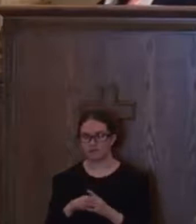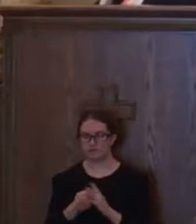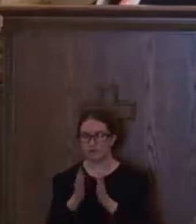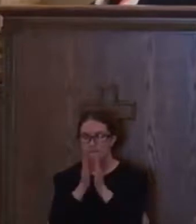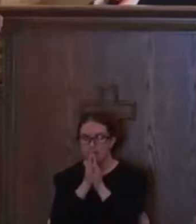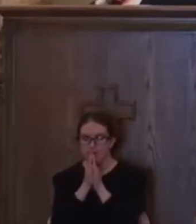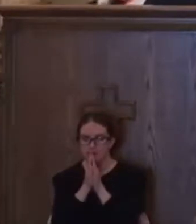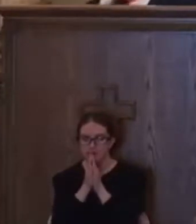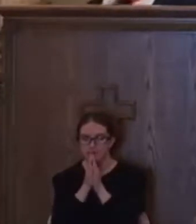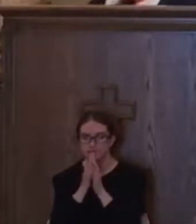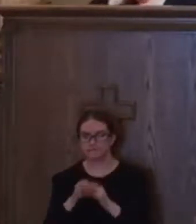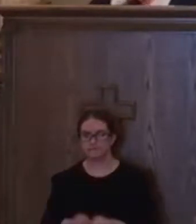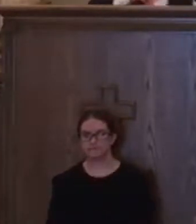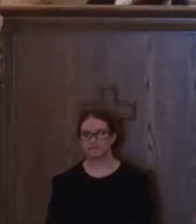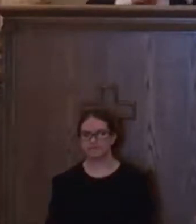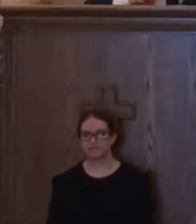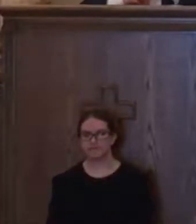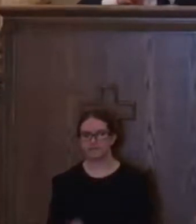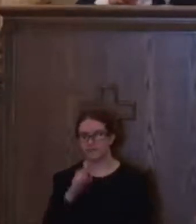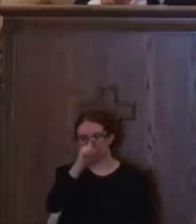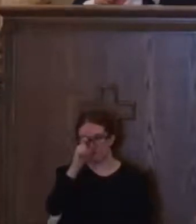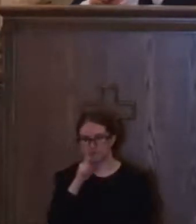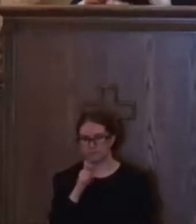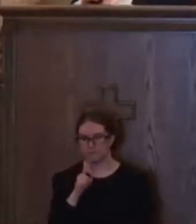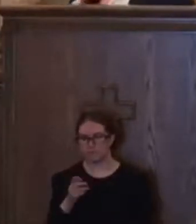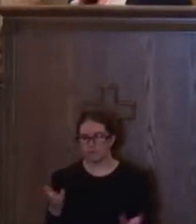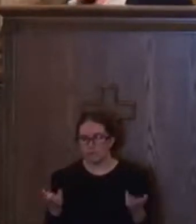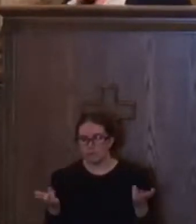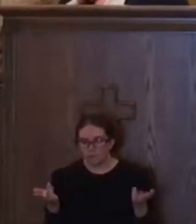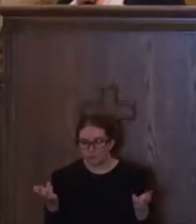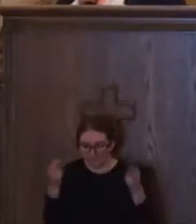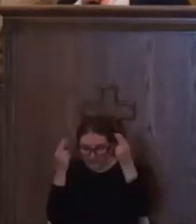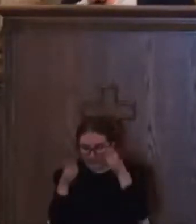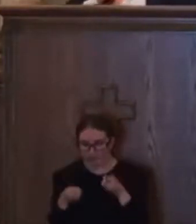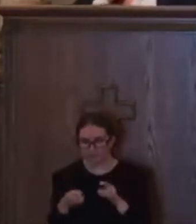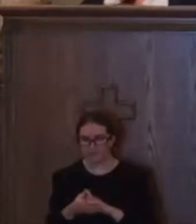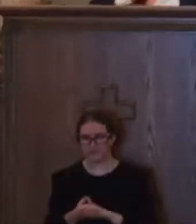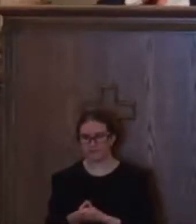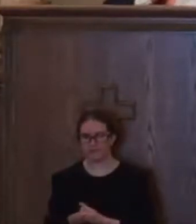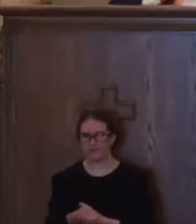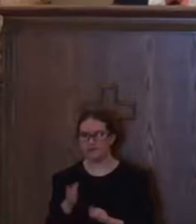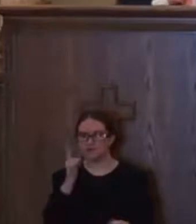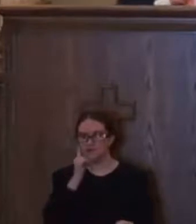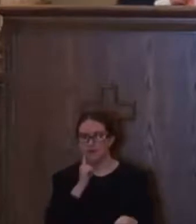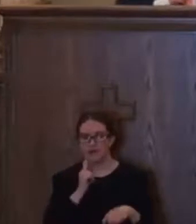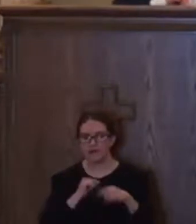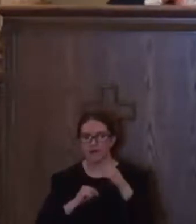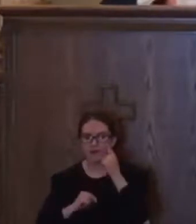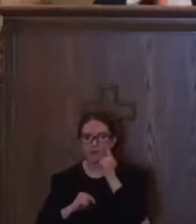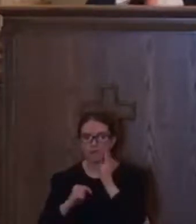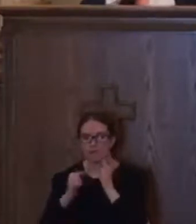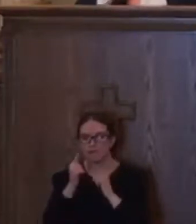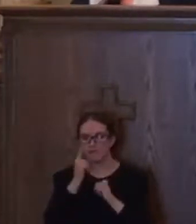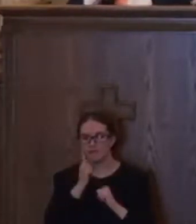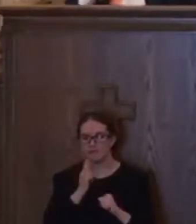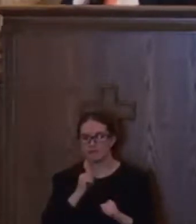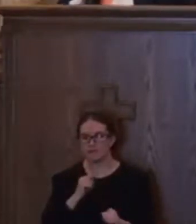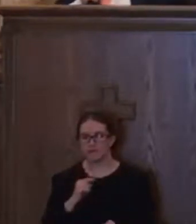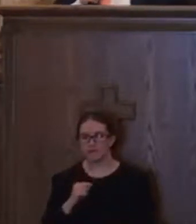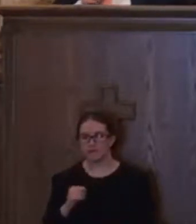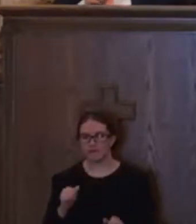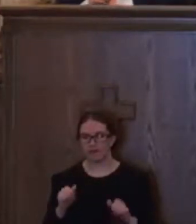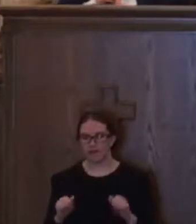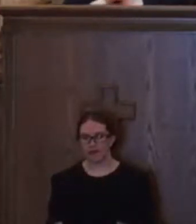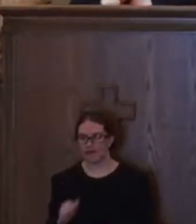praying. And I asked him, I said, what's going on? He was crying and weeping. He was saying, I just